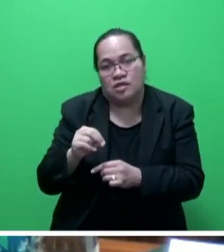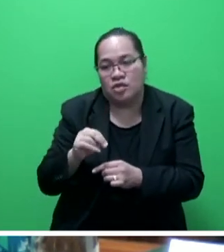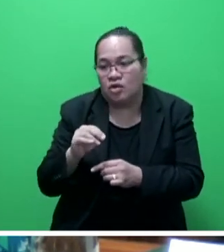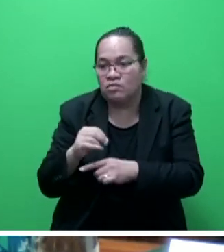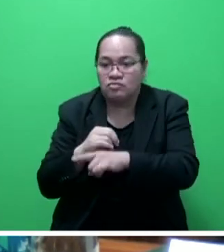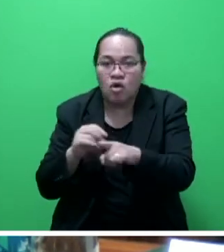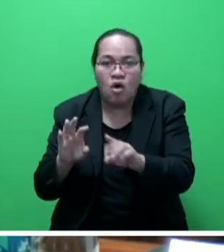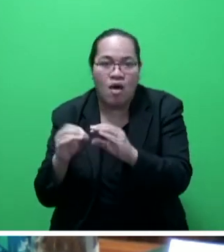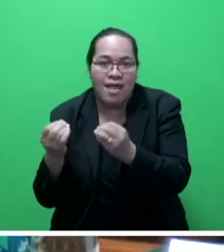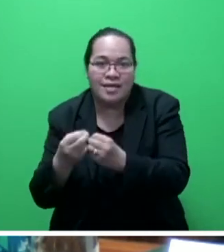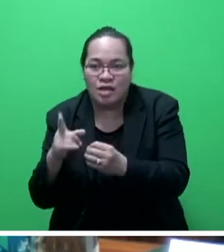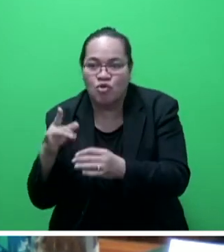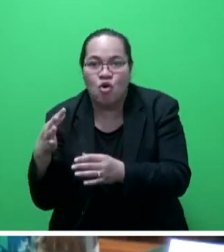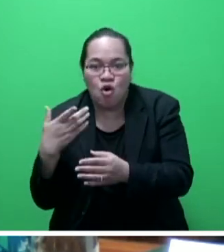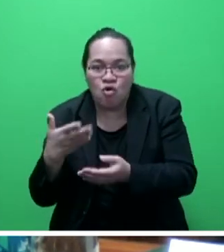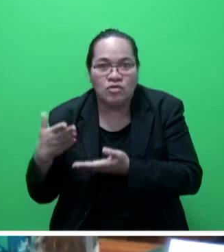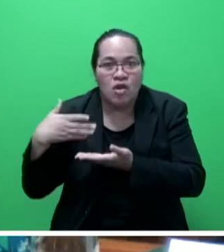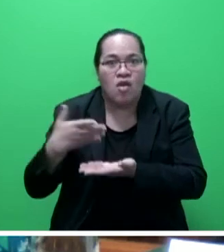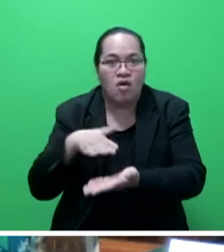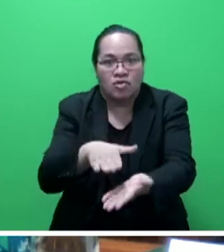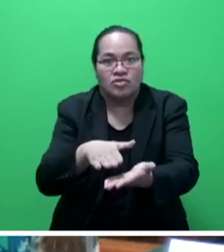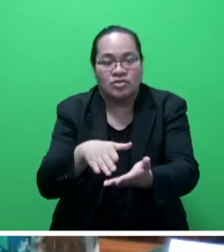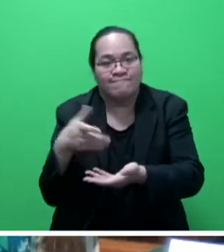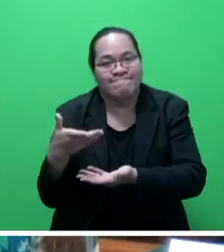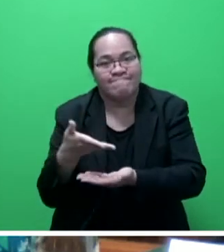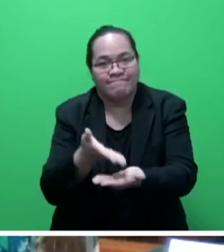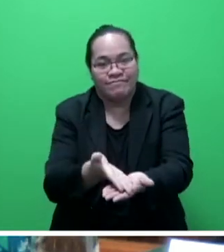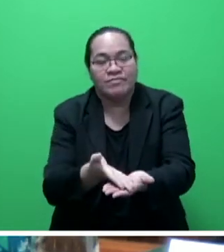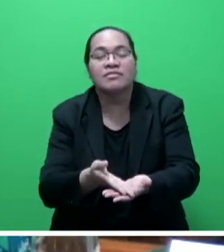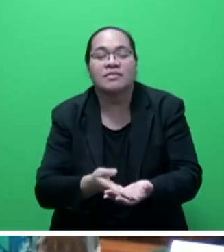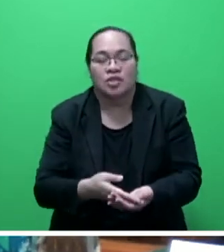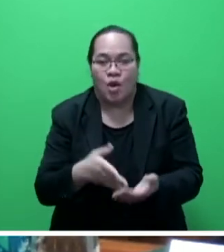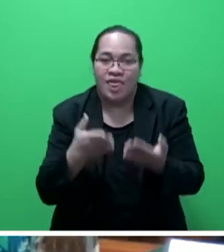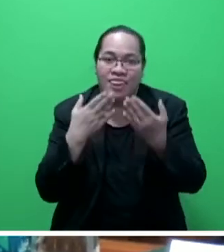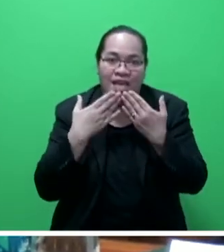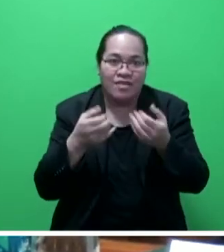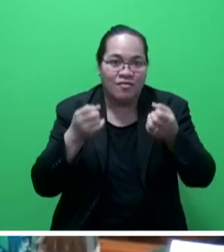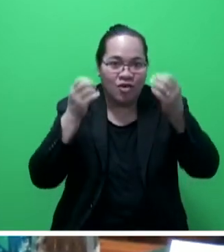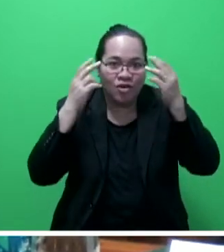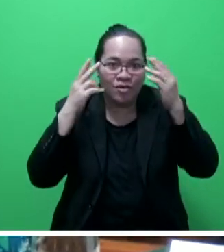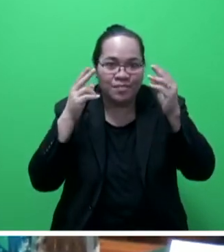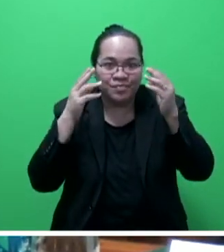the application. So thank you, Mr. Speaker, sir, for this opportunity